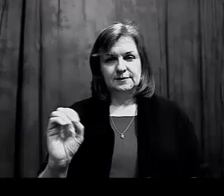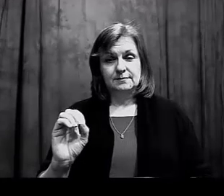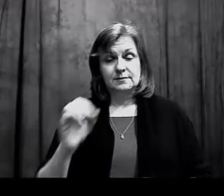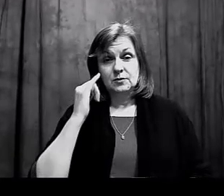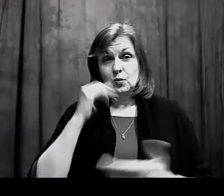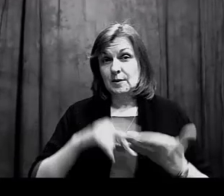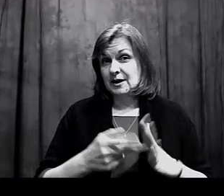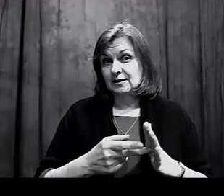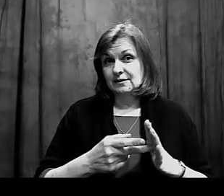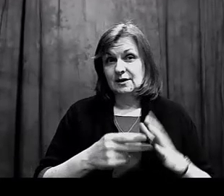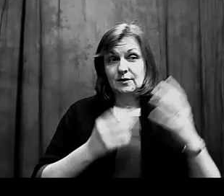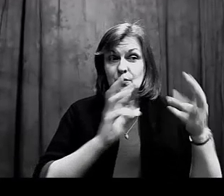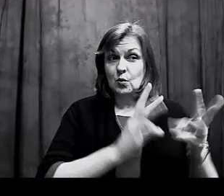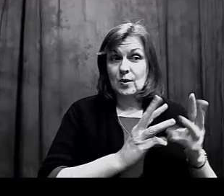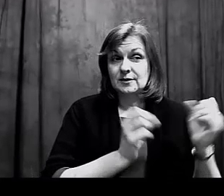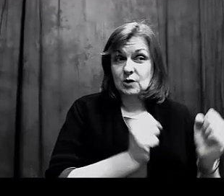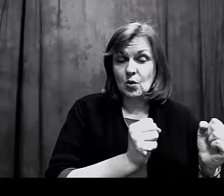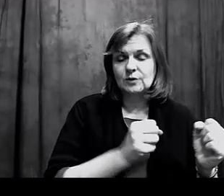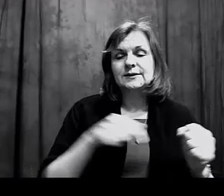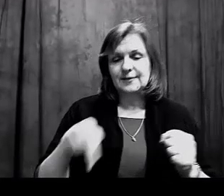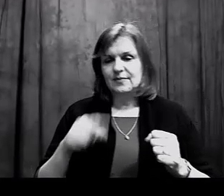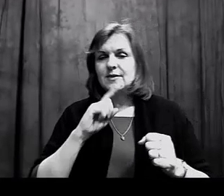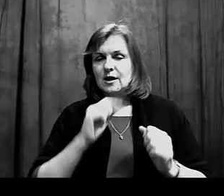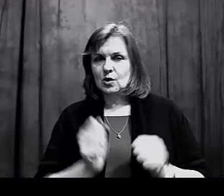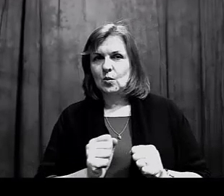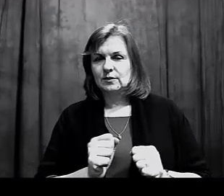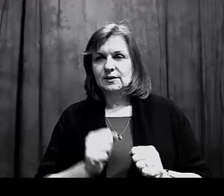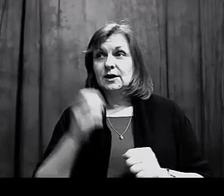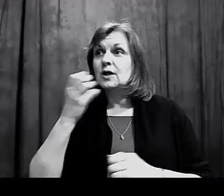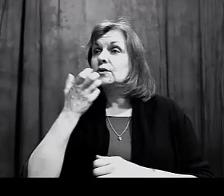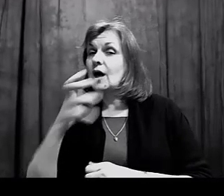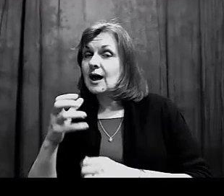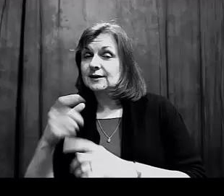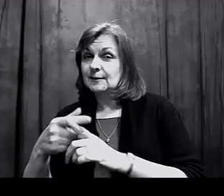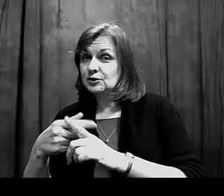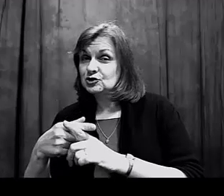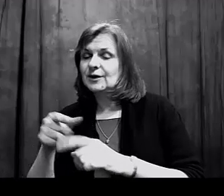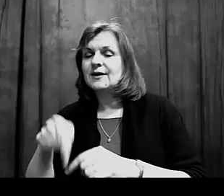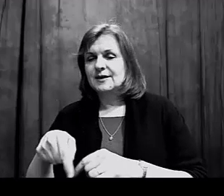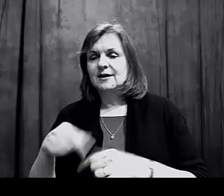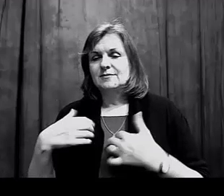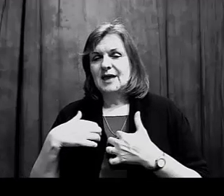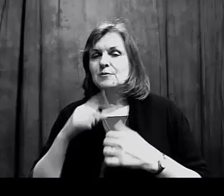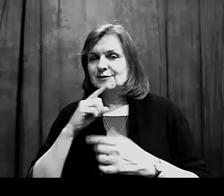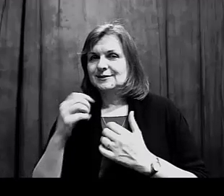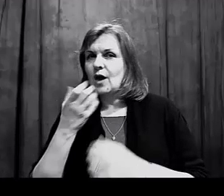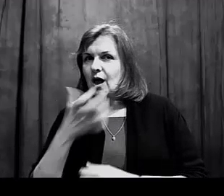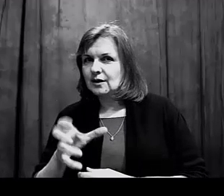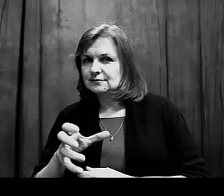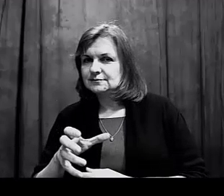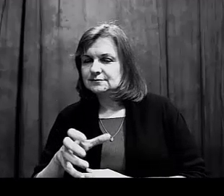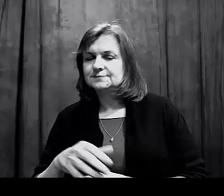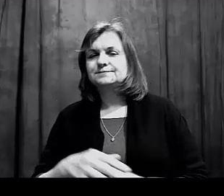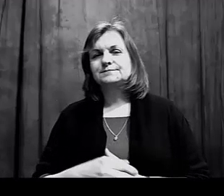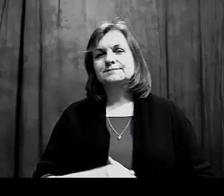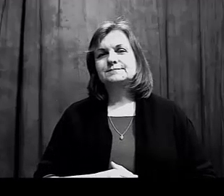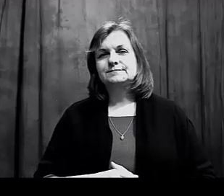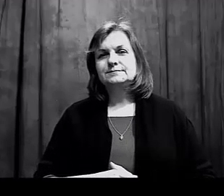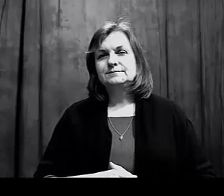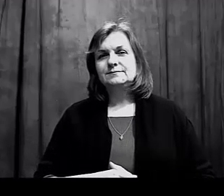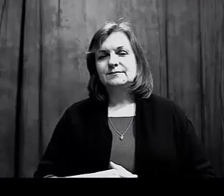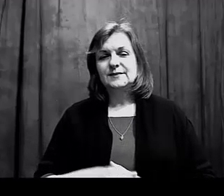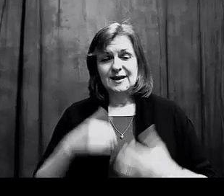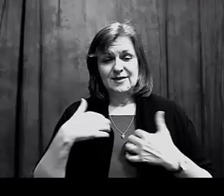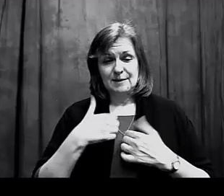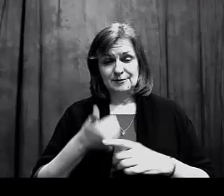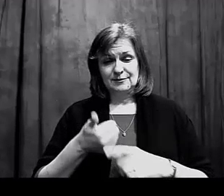cold-blooded organism, meaning that if it's cold outside, they're cold. If it's warm outside, they're warm.